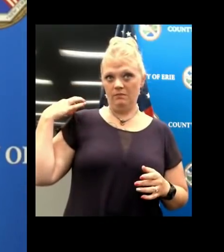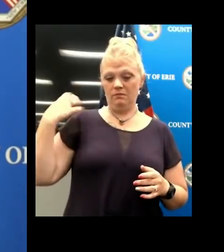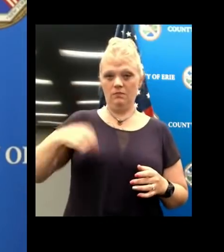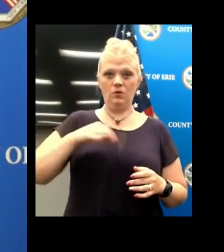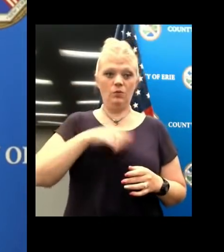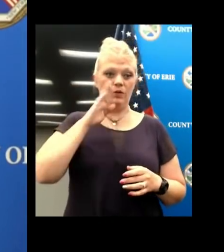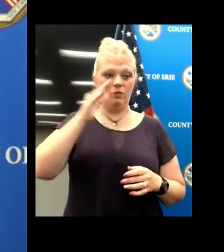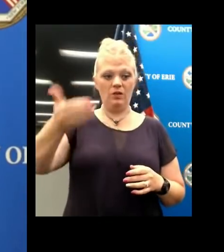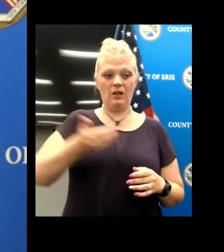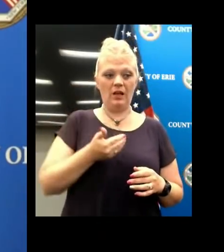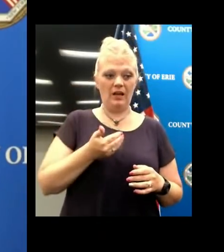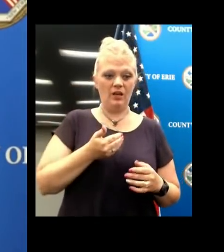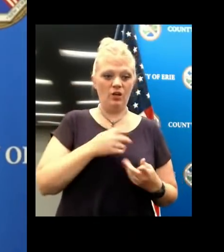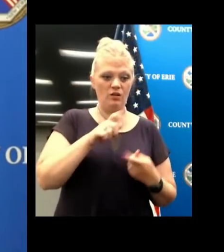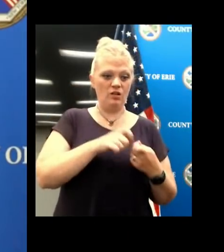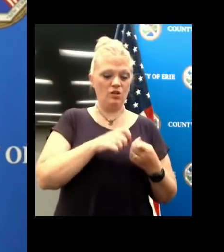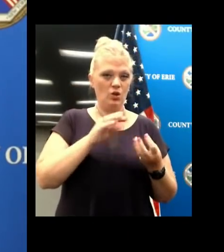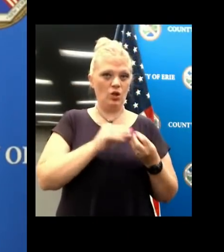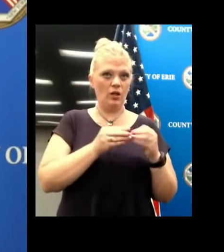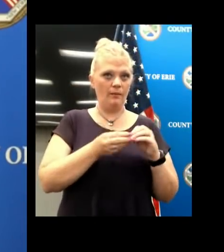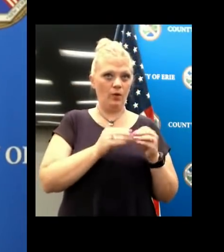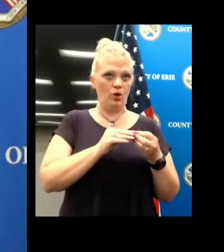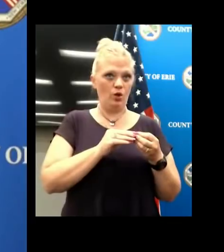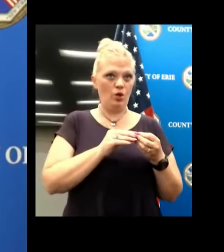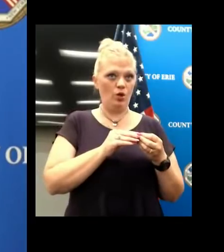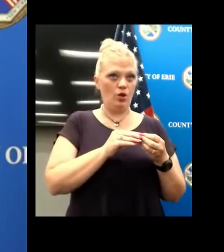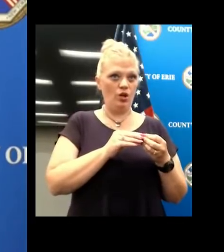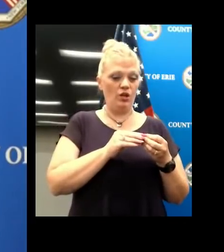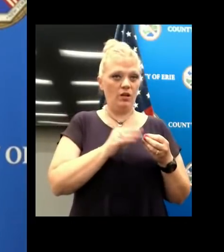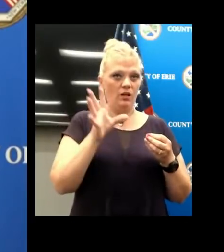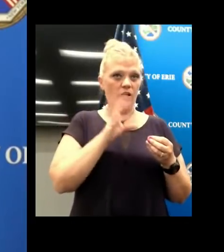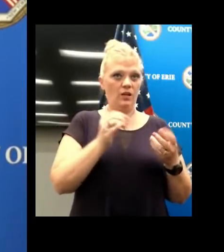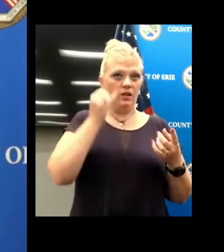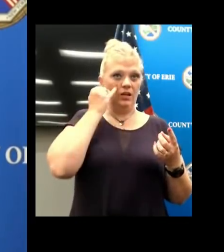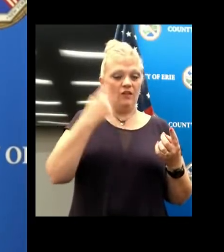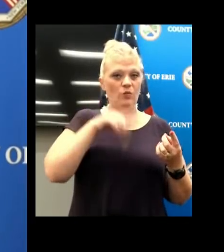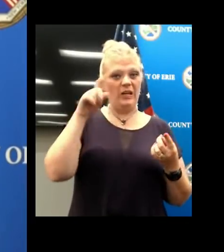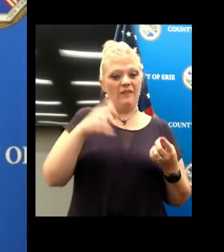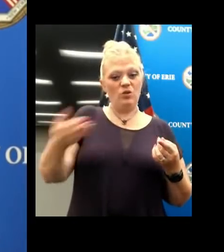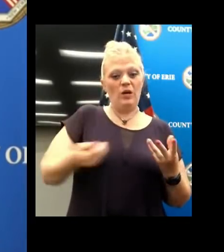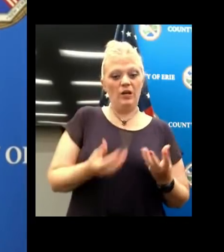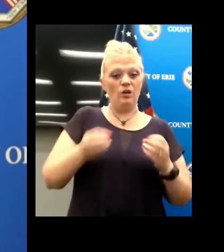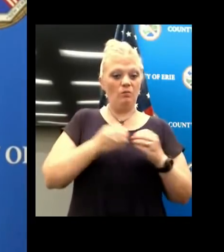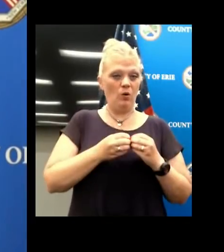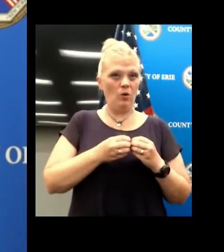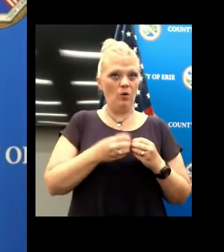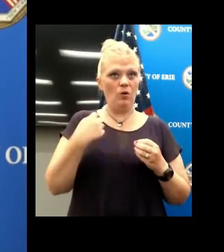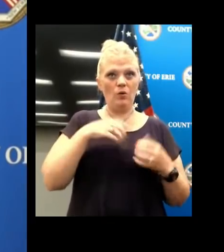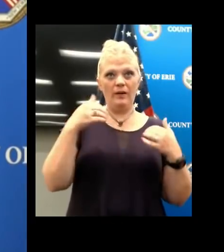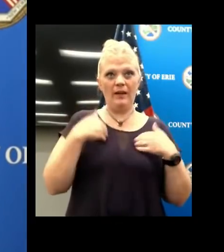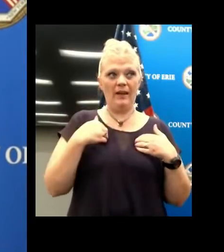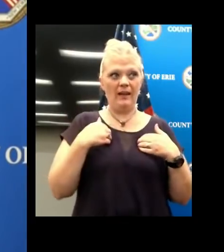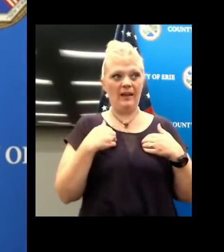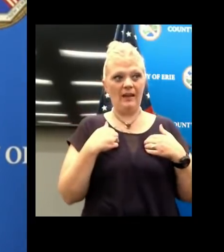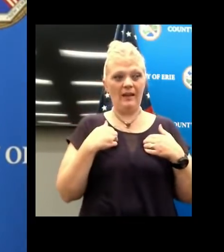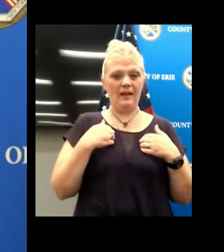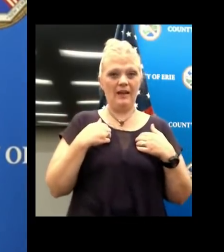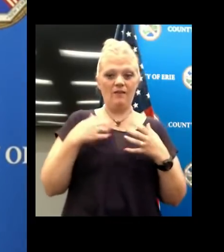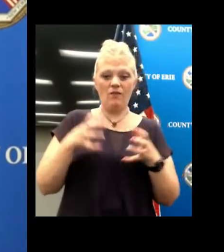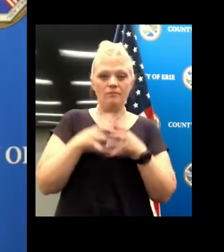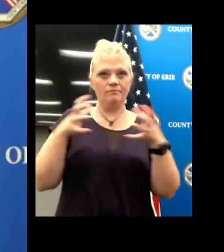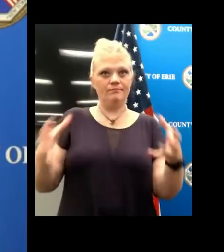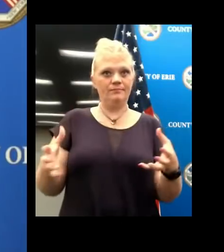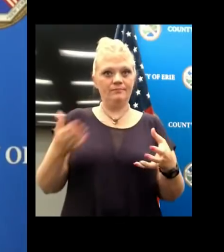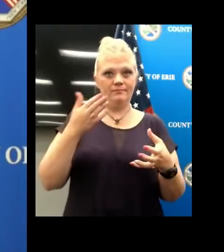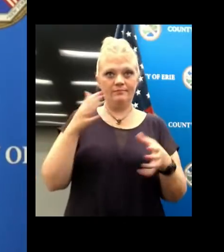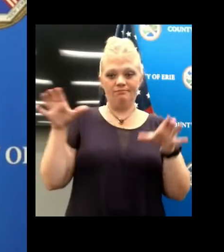will hire a certain number, and if we need to hire more, we have this great pool of potential applicants, and